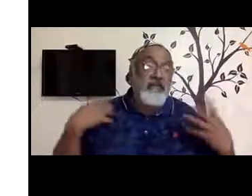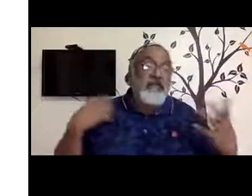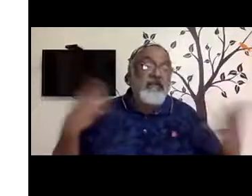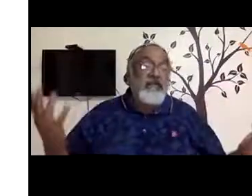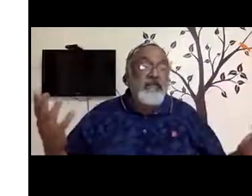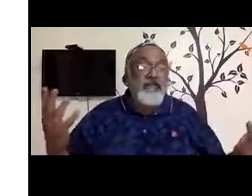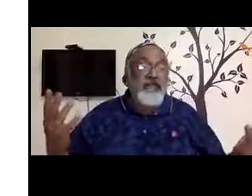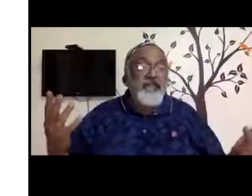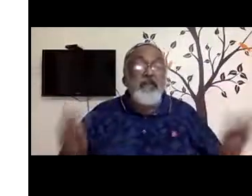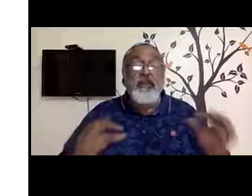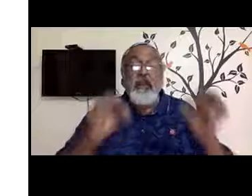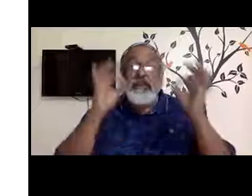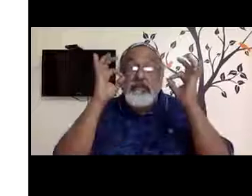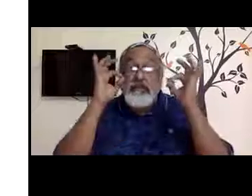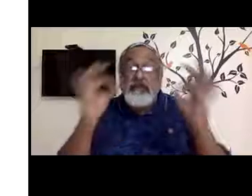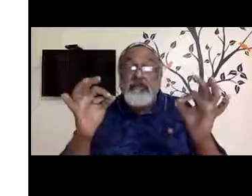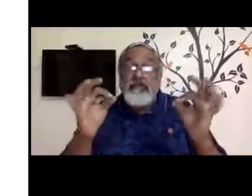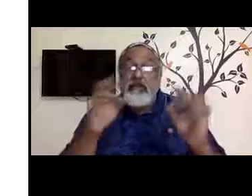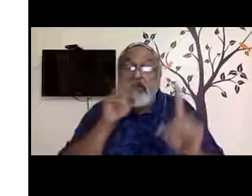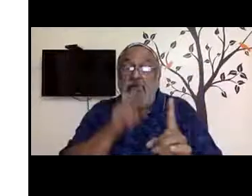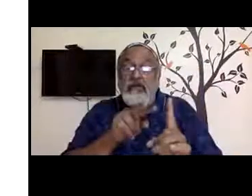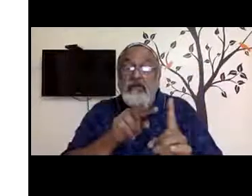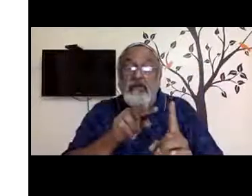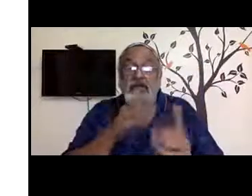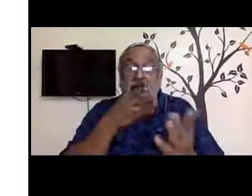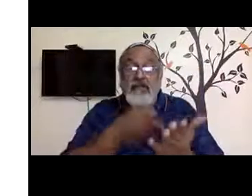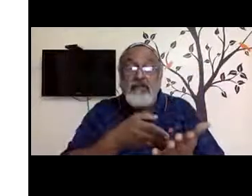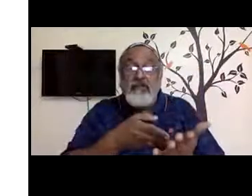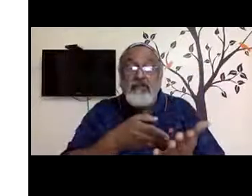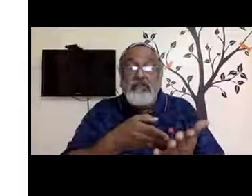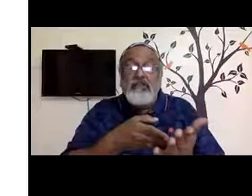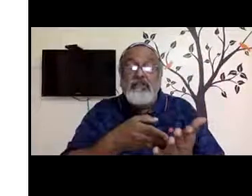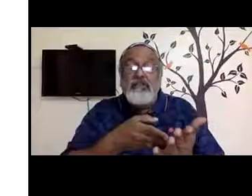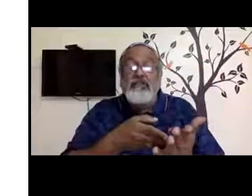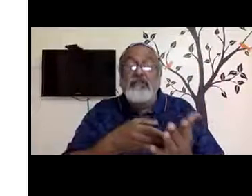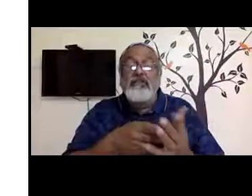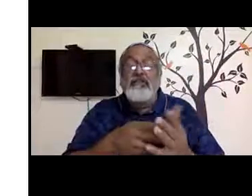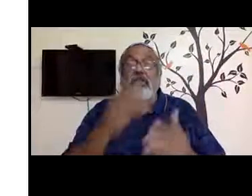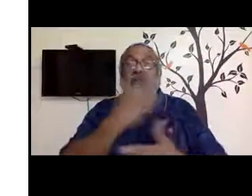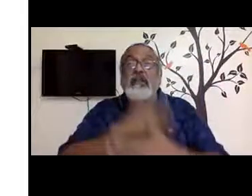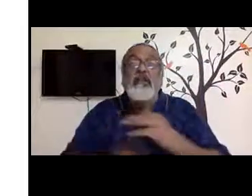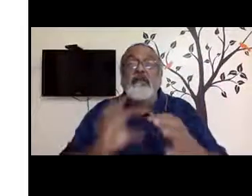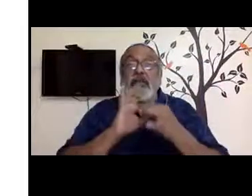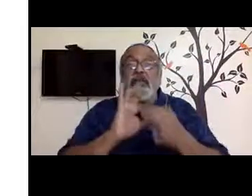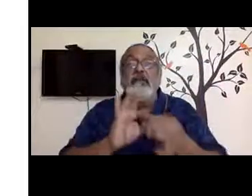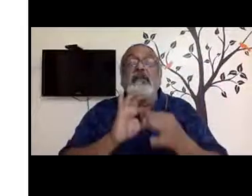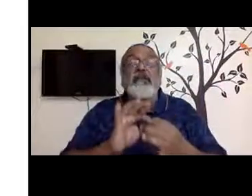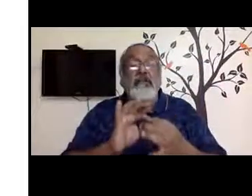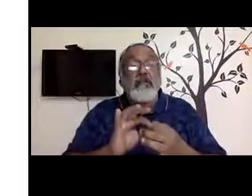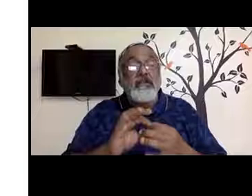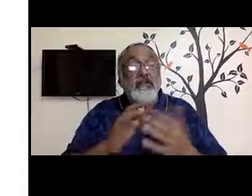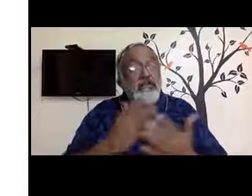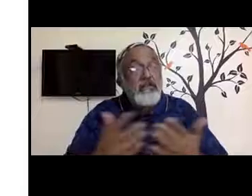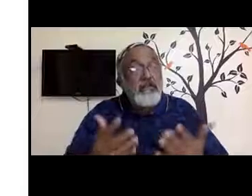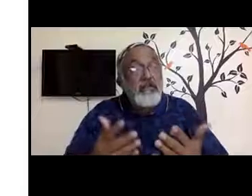at these kind of disability related diseases, and rare diseases